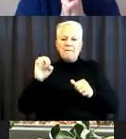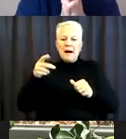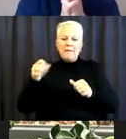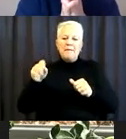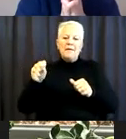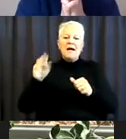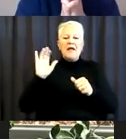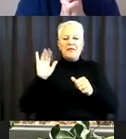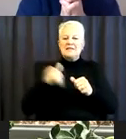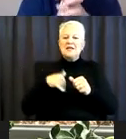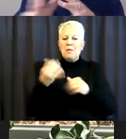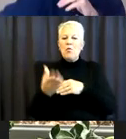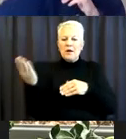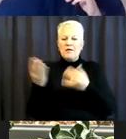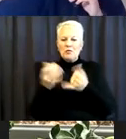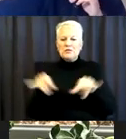Next slide, please.